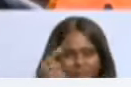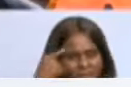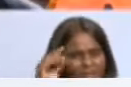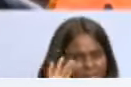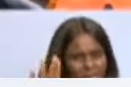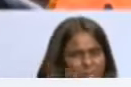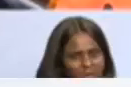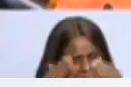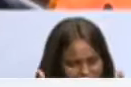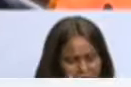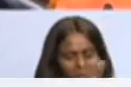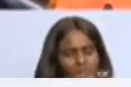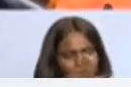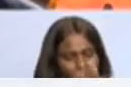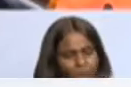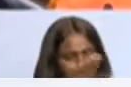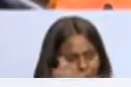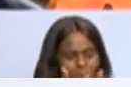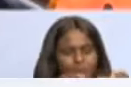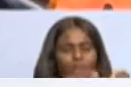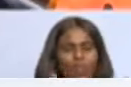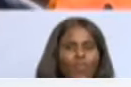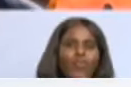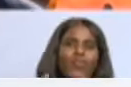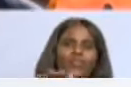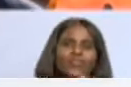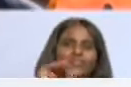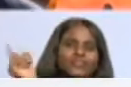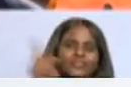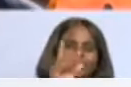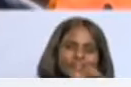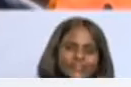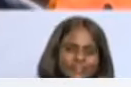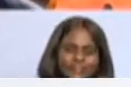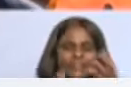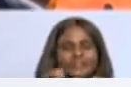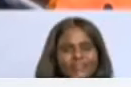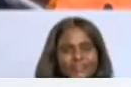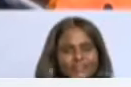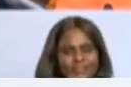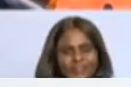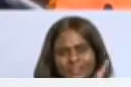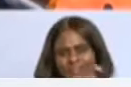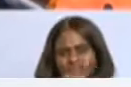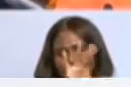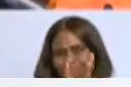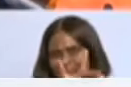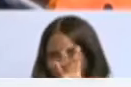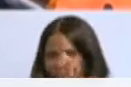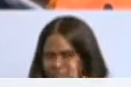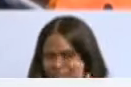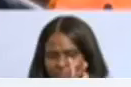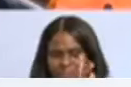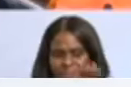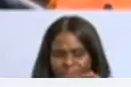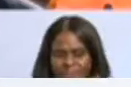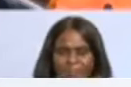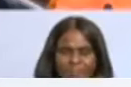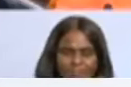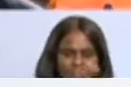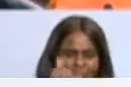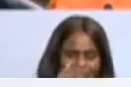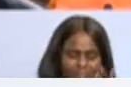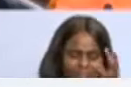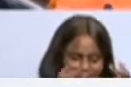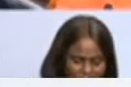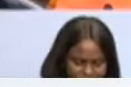providing to all the constituencies across the country. Further, 186 kilometers of feeder roads have been